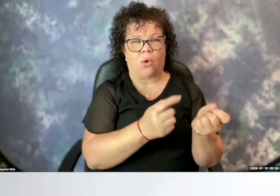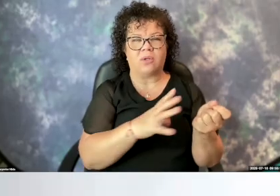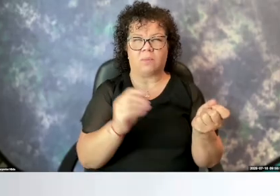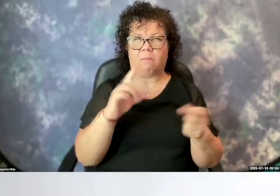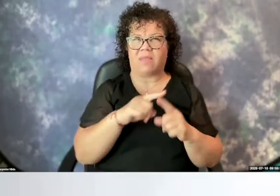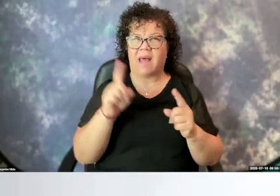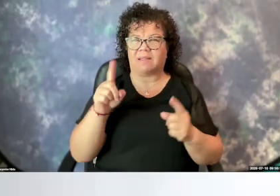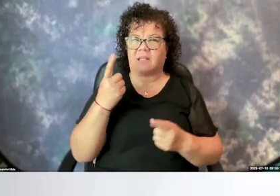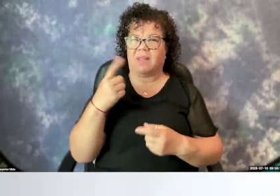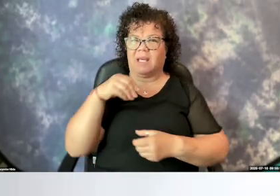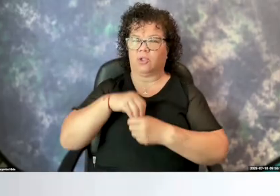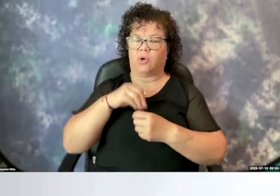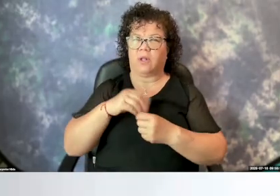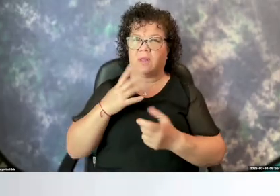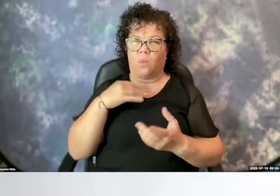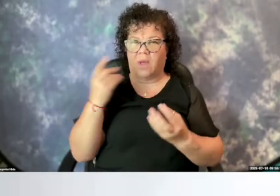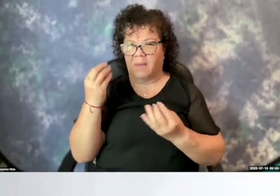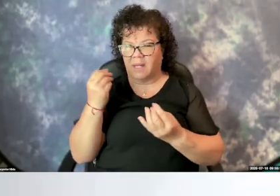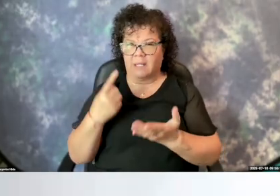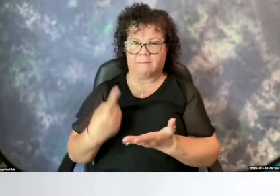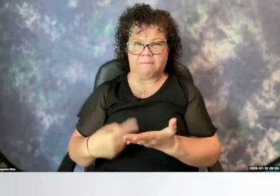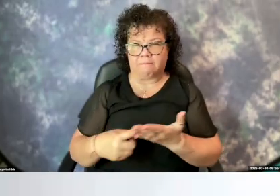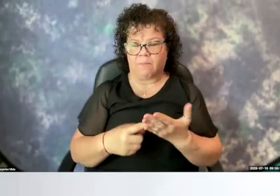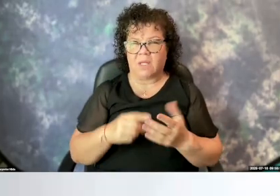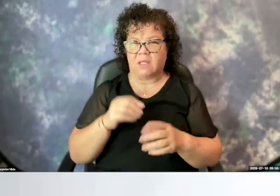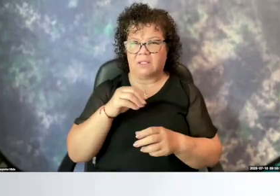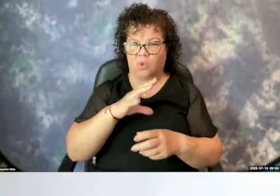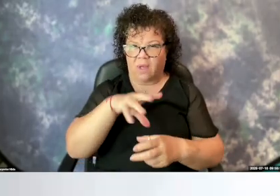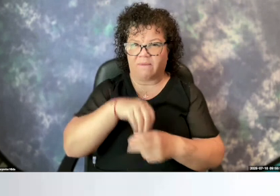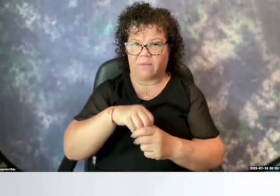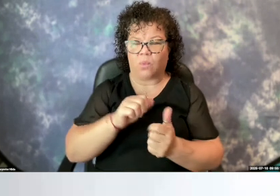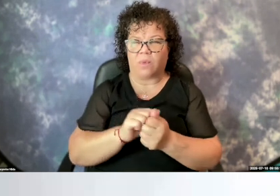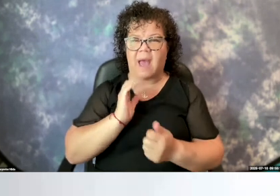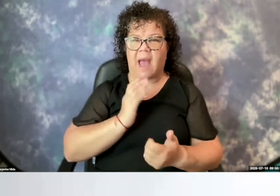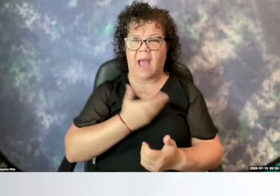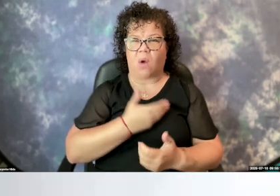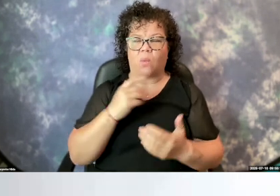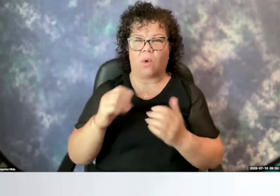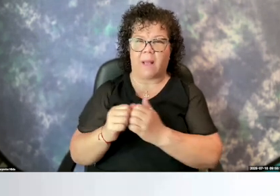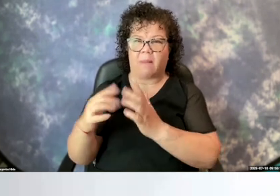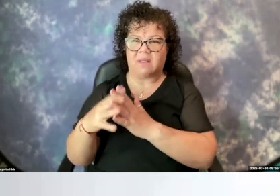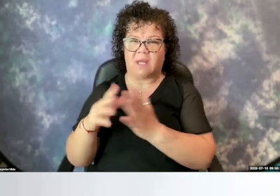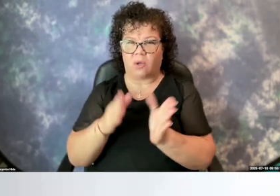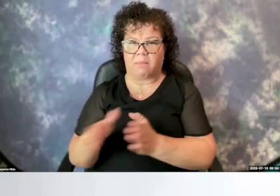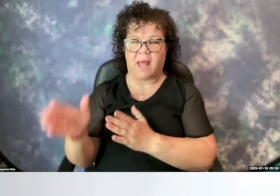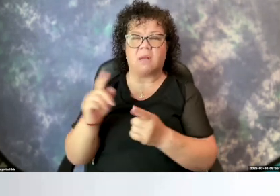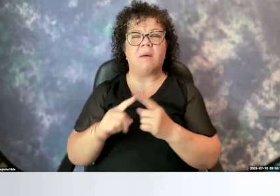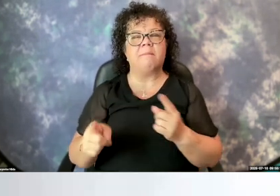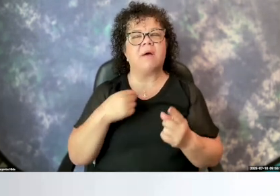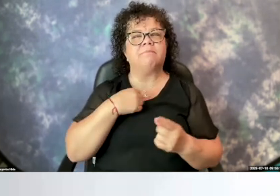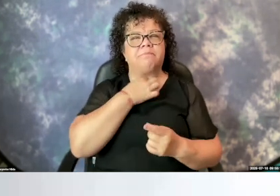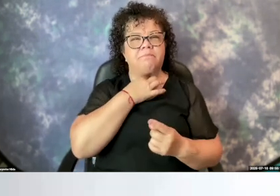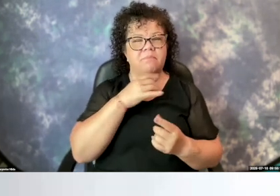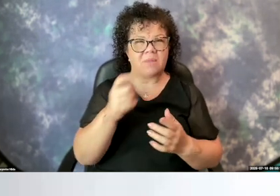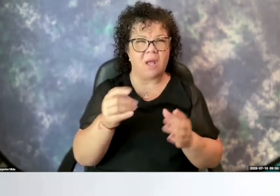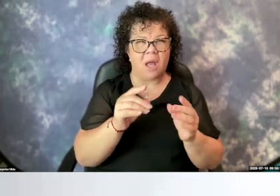even internally, that's something that we've been considering adding into our implementation plan. So, just more curious on the questions of how this is